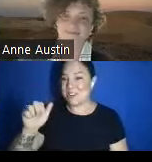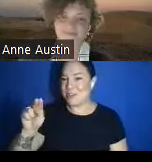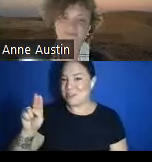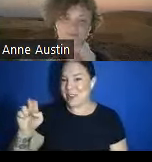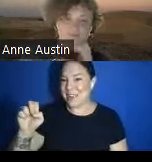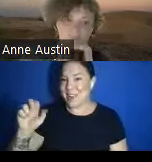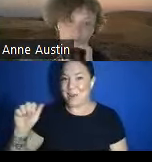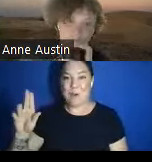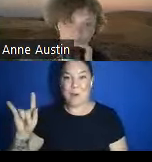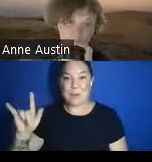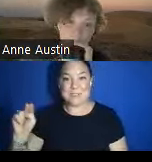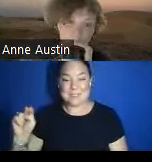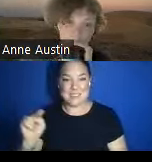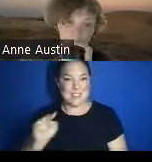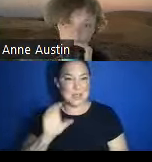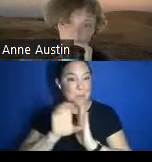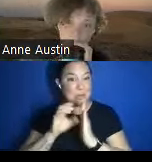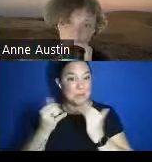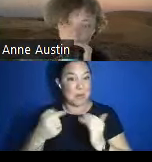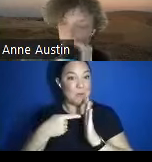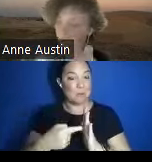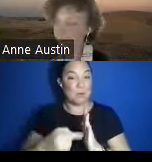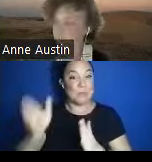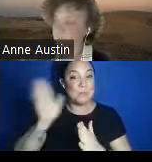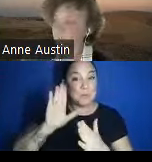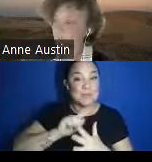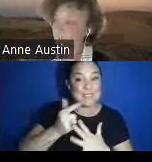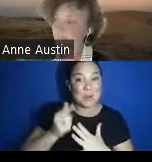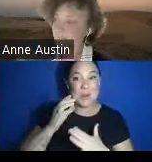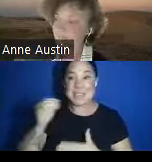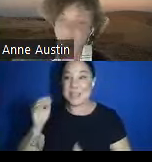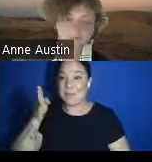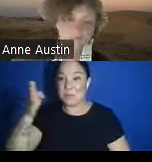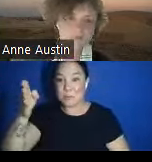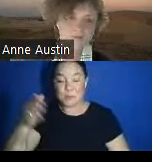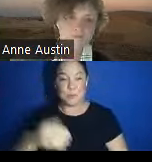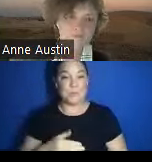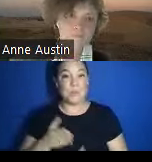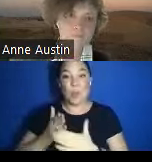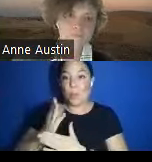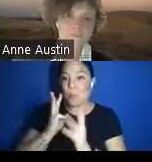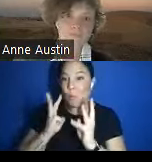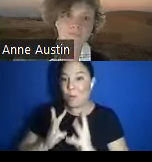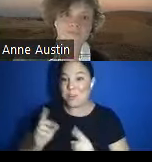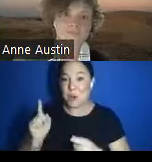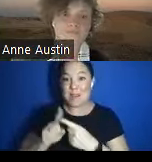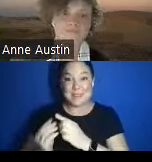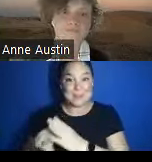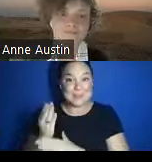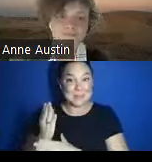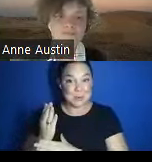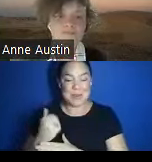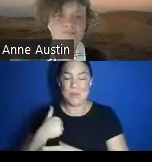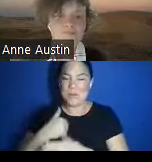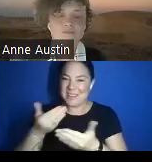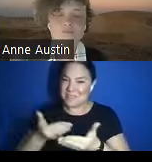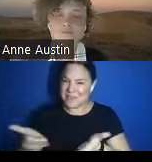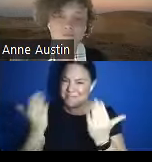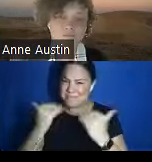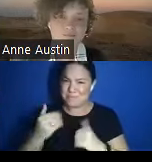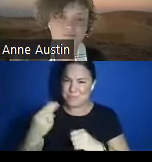and future series. This academic year running through the winter and into the spring, and we invite you to come to many